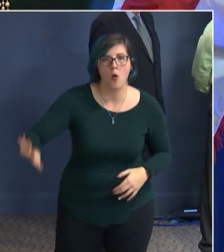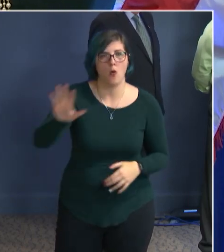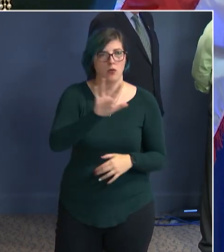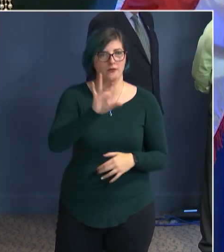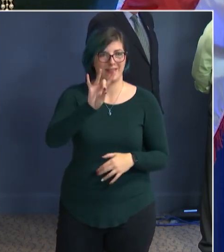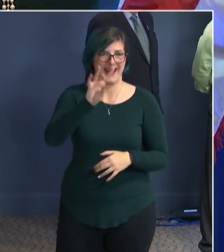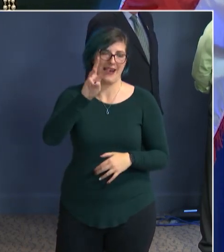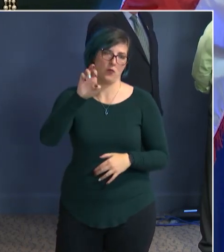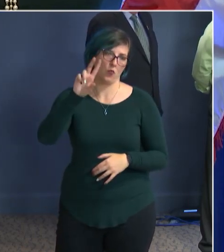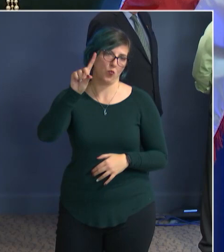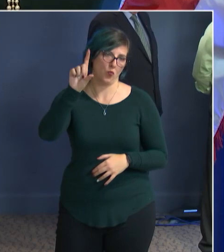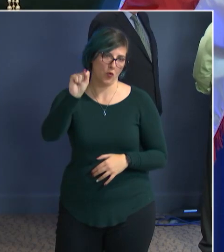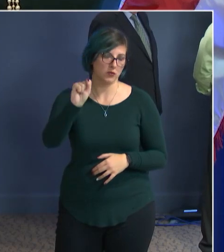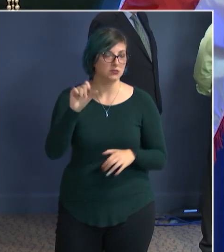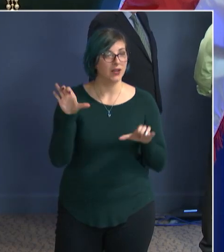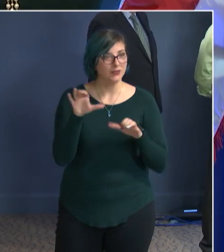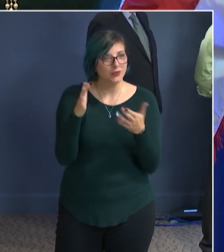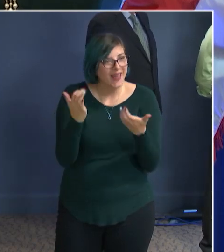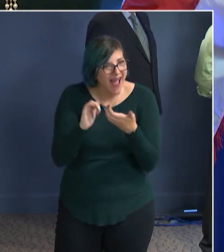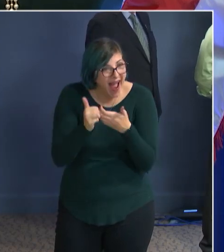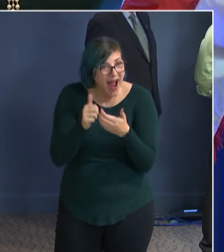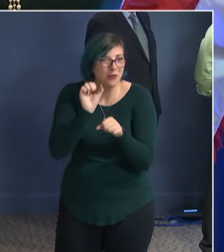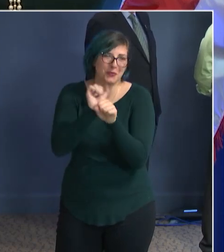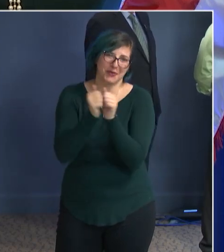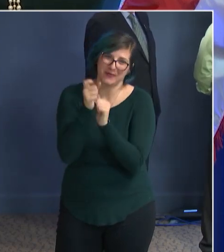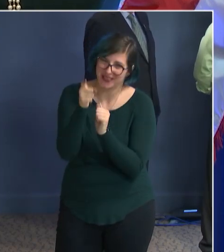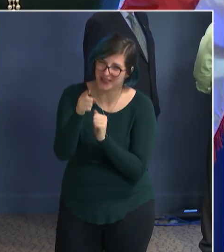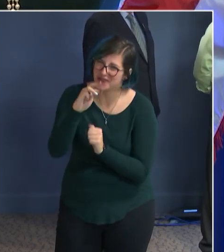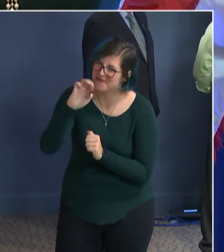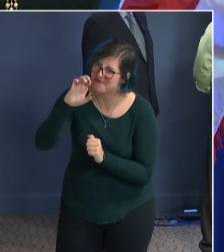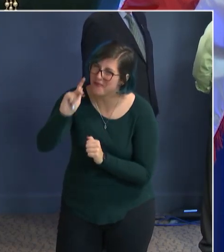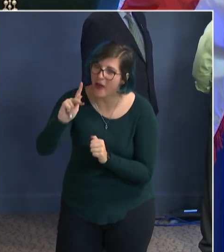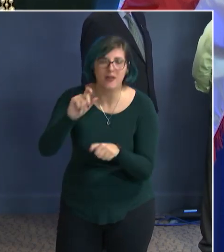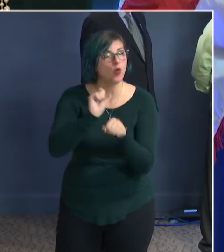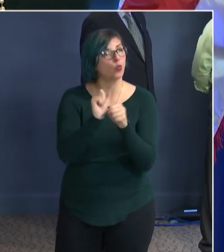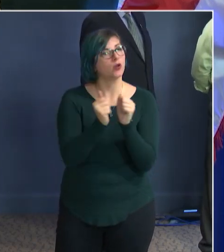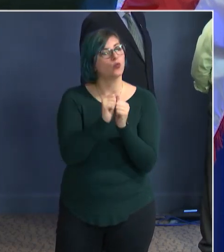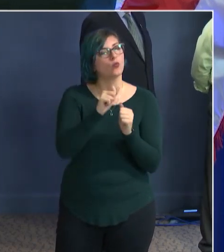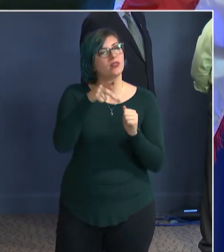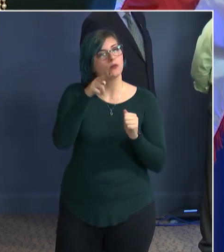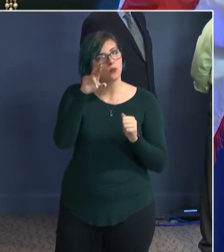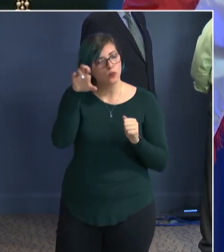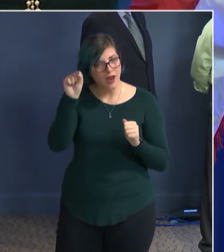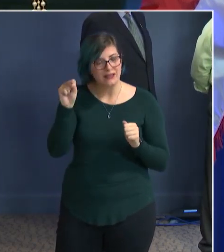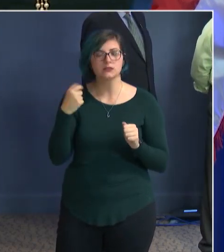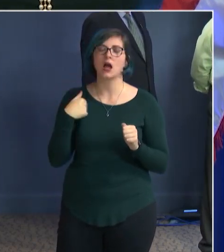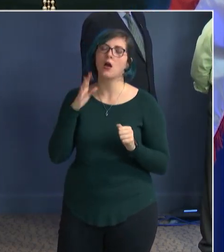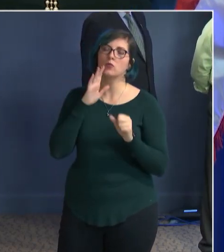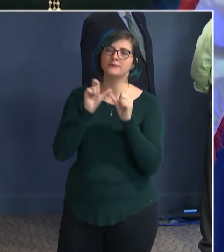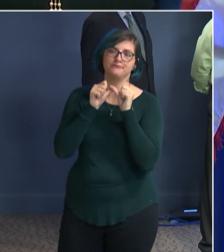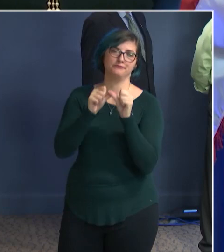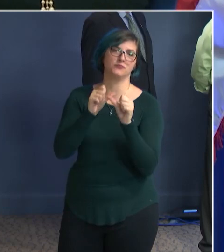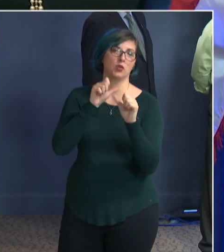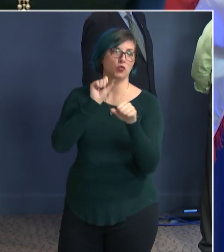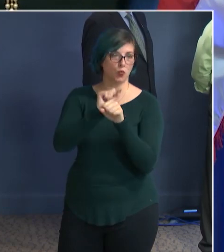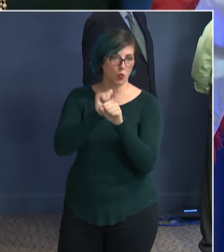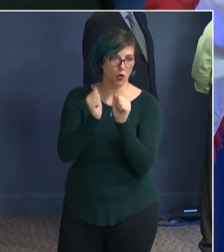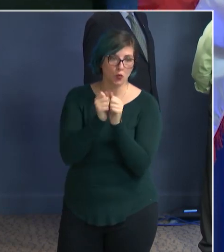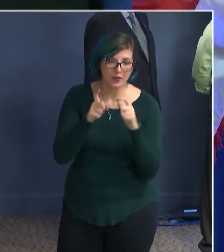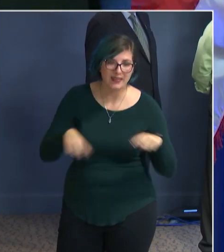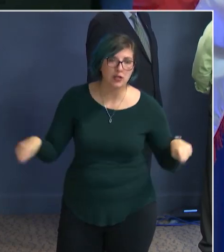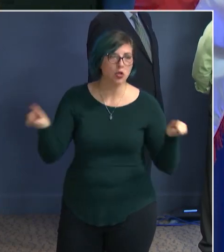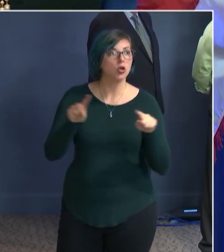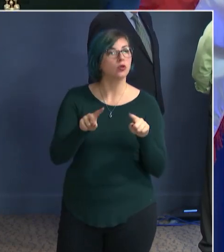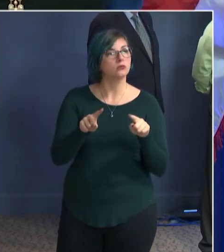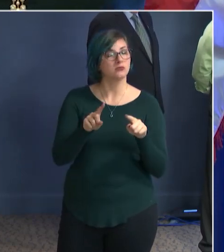that, working with you, right, Mark, working with every single member of the press here. So I will continue to work with you guys and also hold